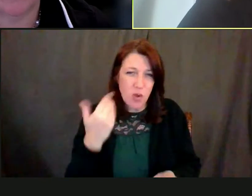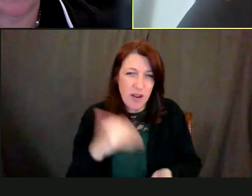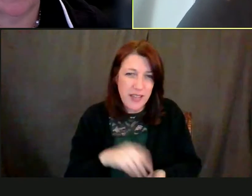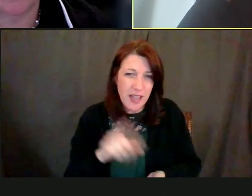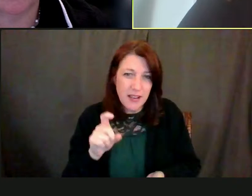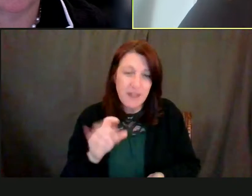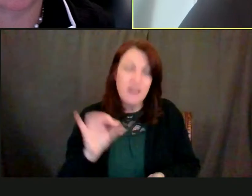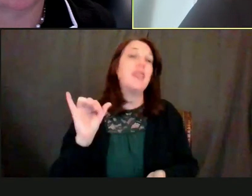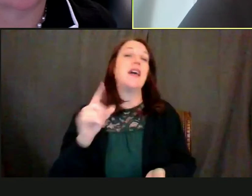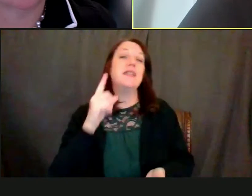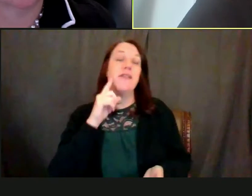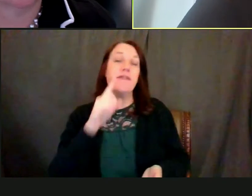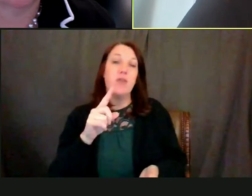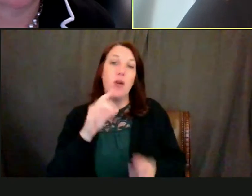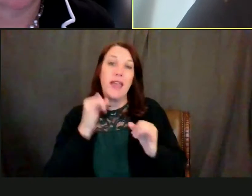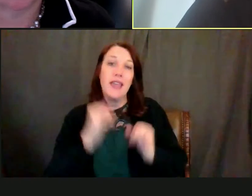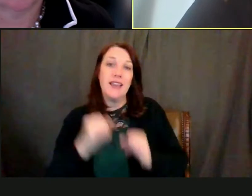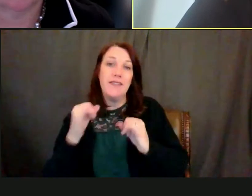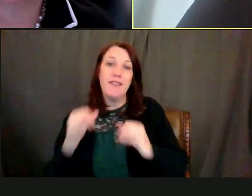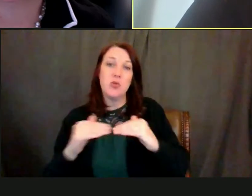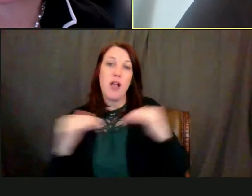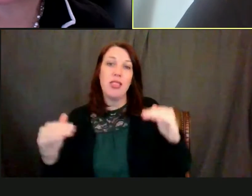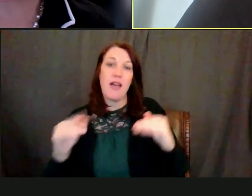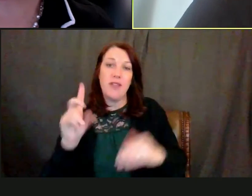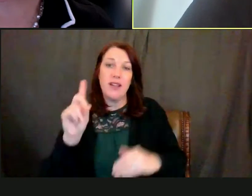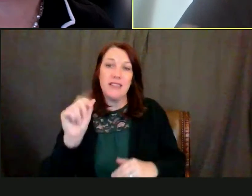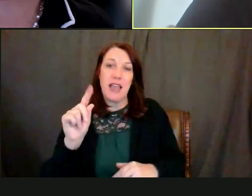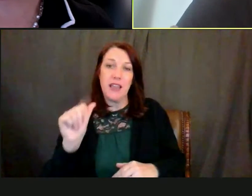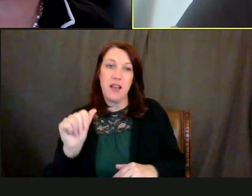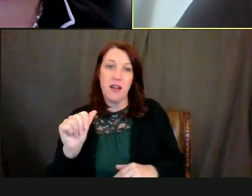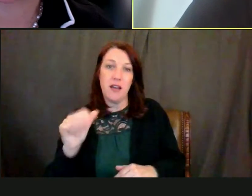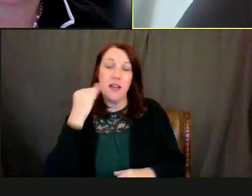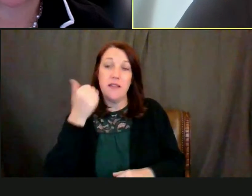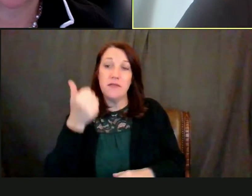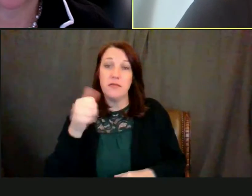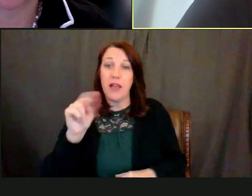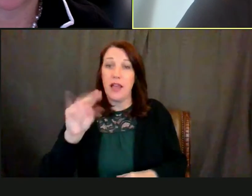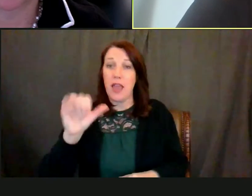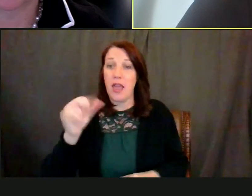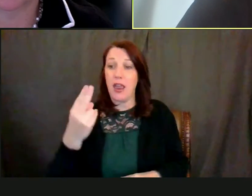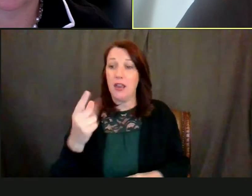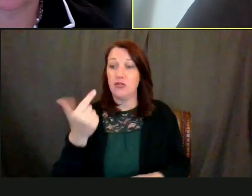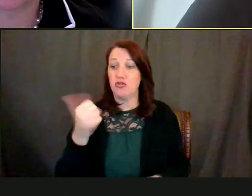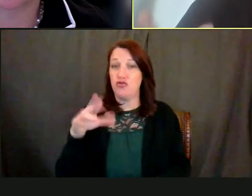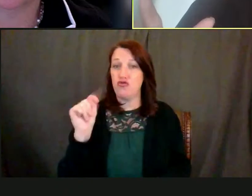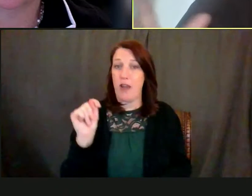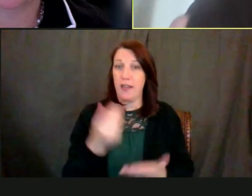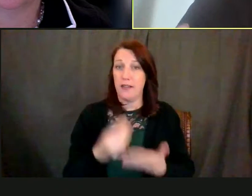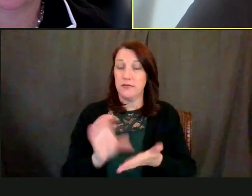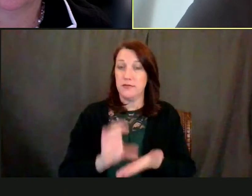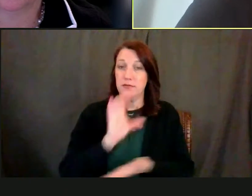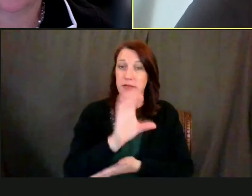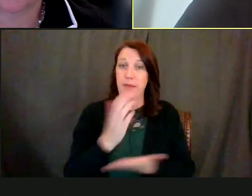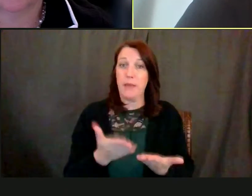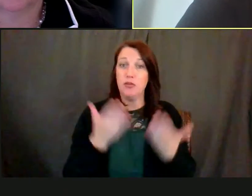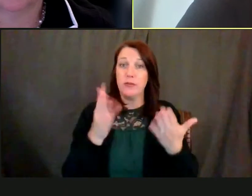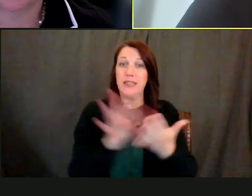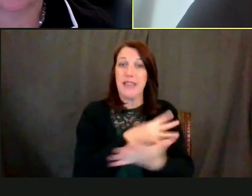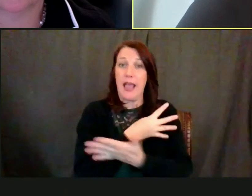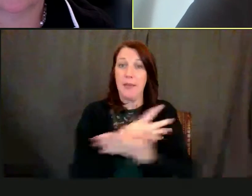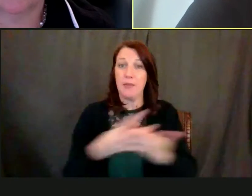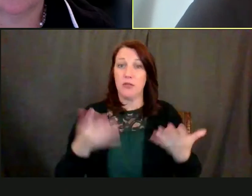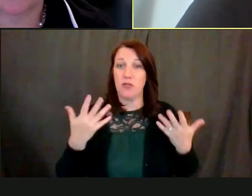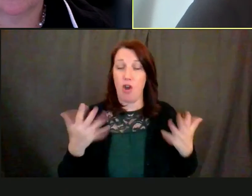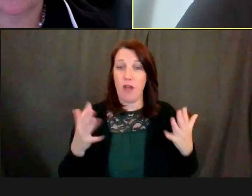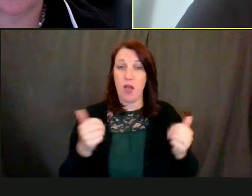is for the individual level data. If you have had an NIH grant, you may have submitted tables to us